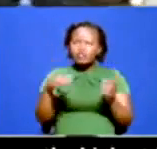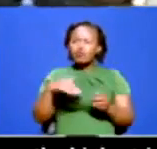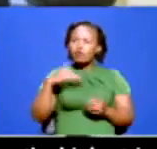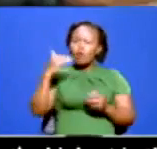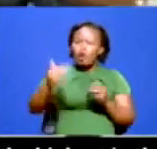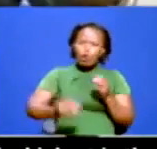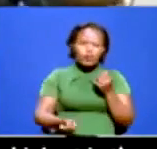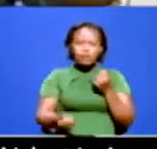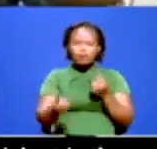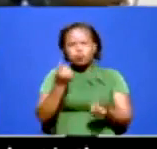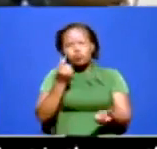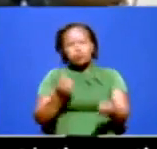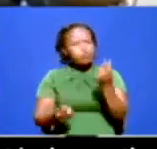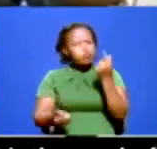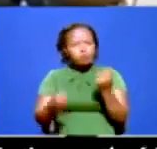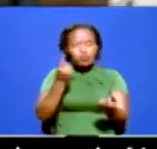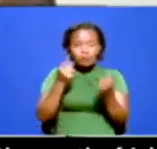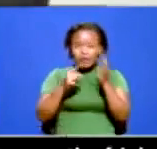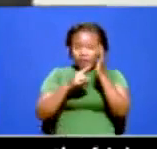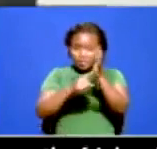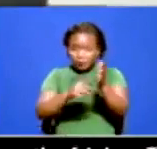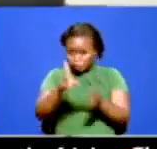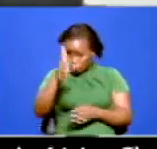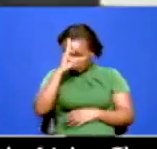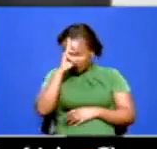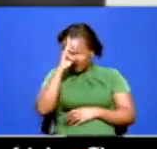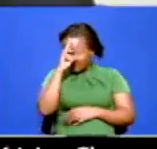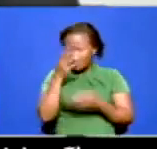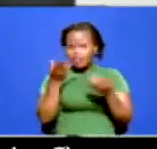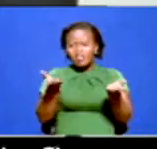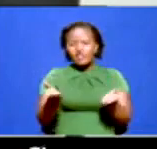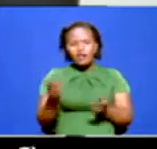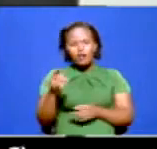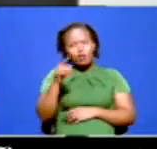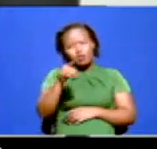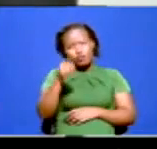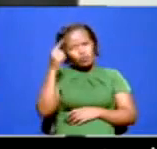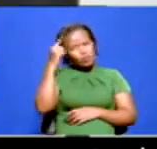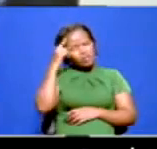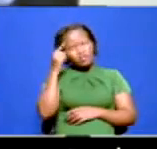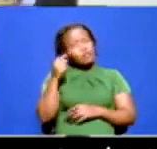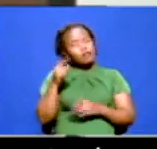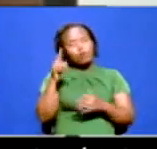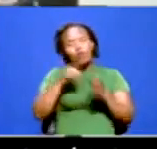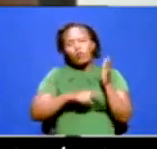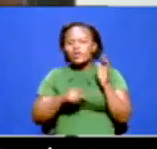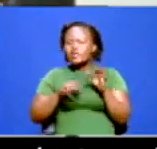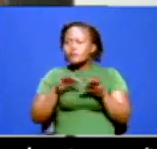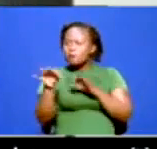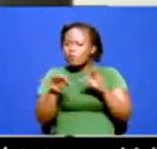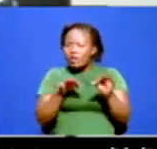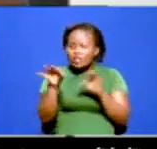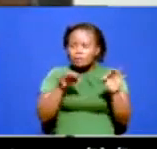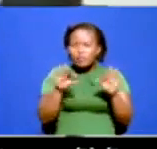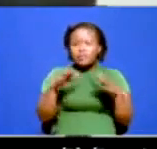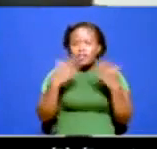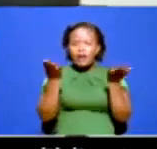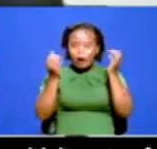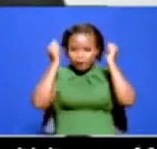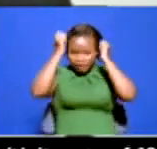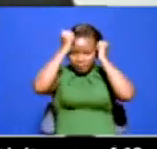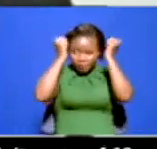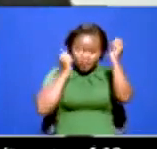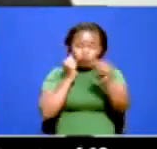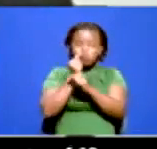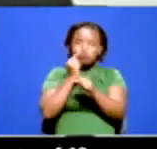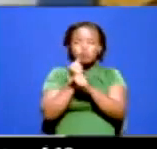particularly cropping up in the police force. Right. How would you say probably and explain to us how you know the military is faring in terms of gender